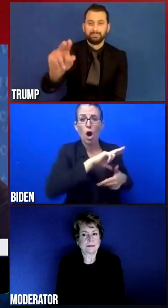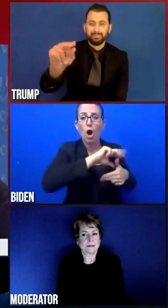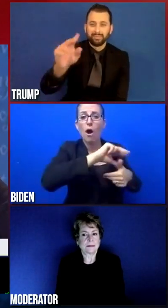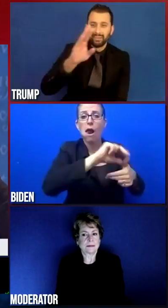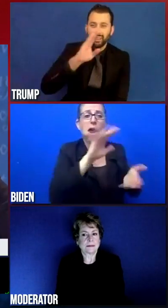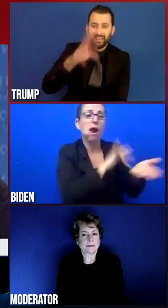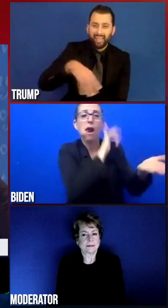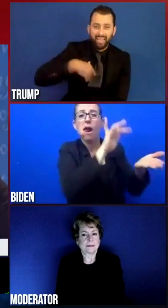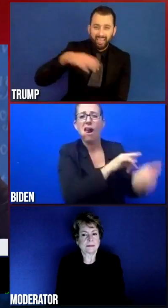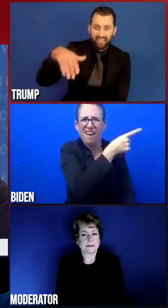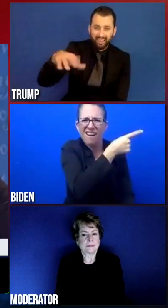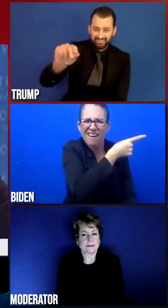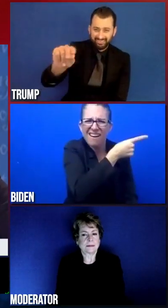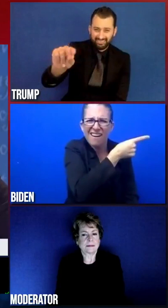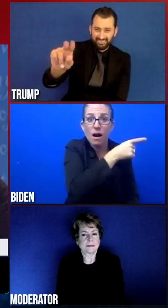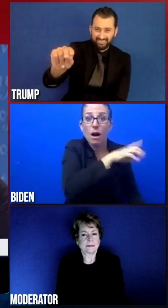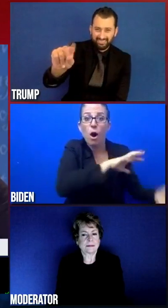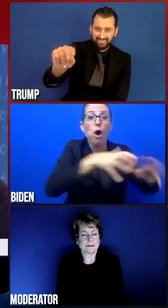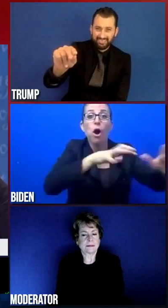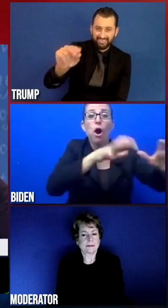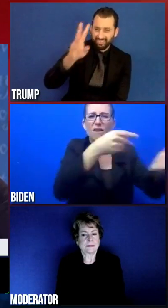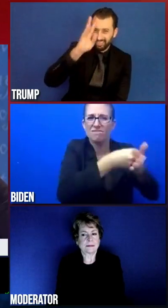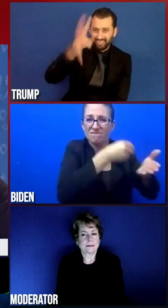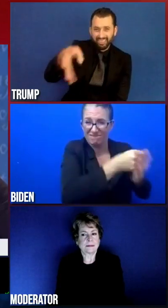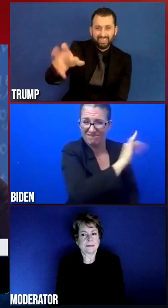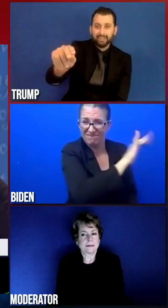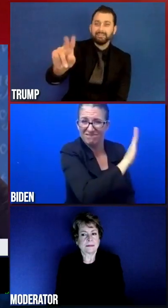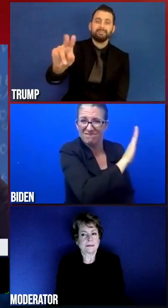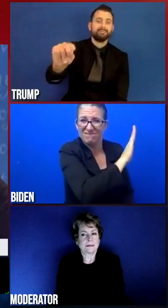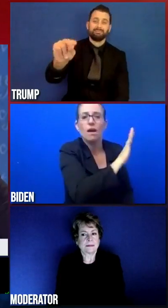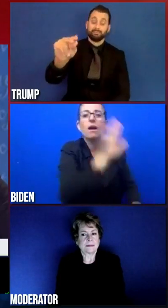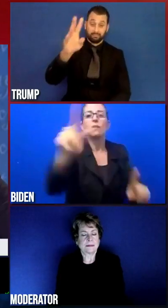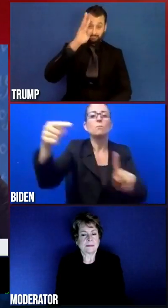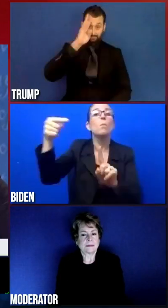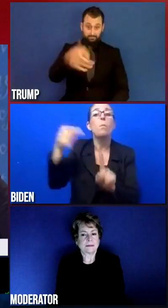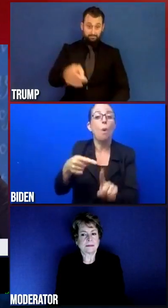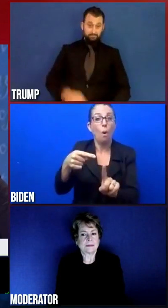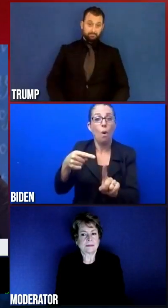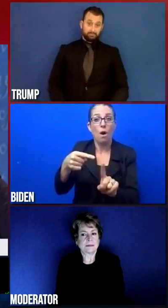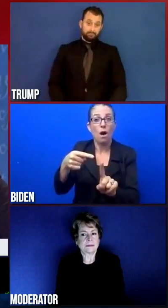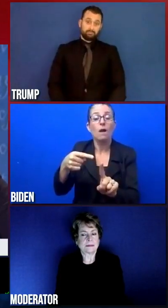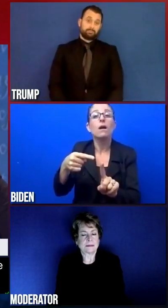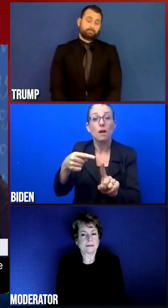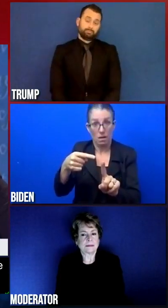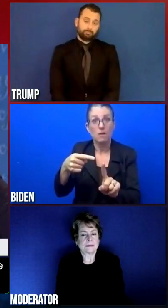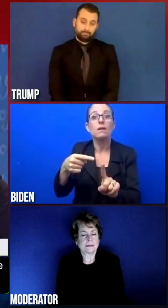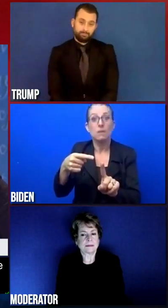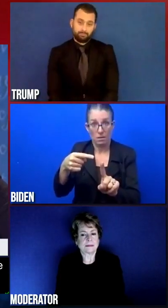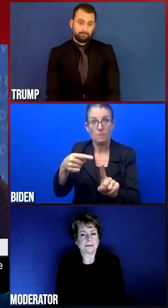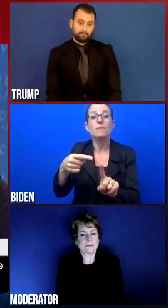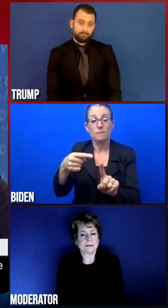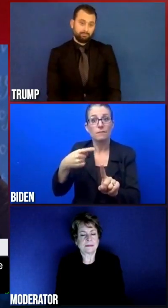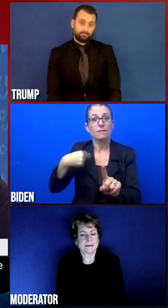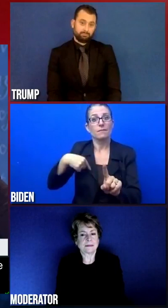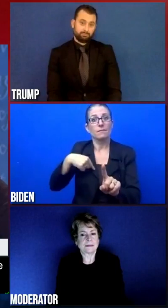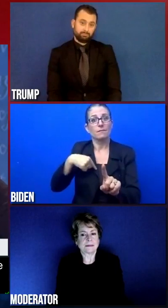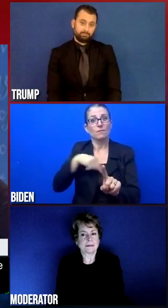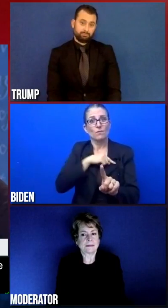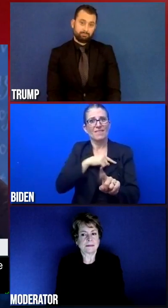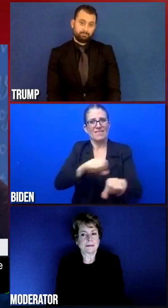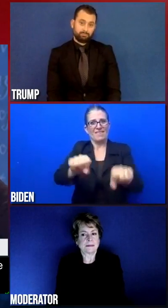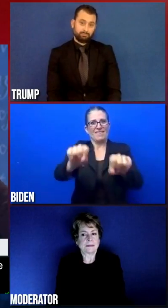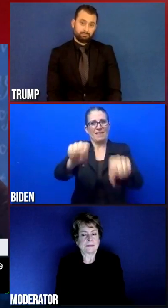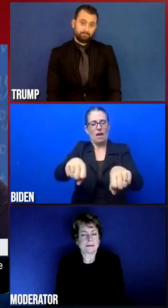we are going to be in a position where we can create hard, good jobs by making sure the